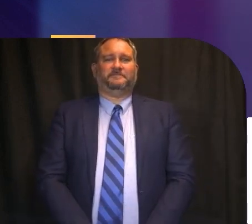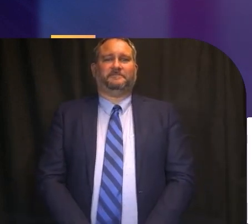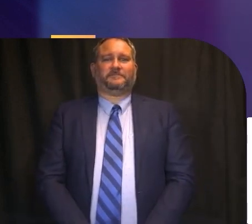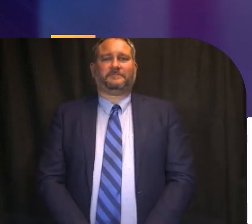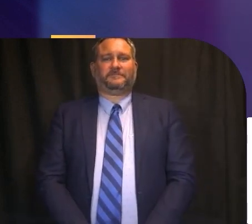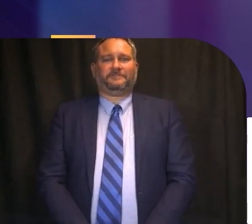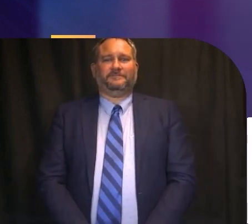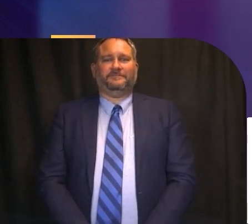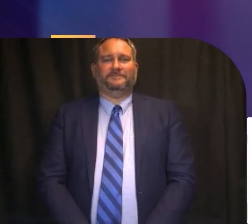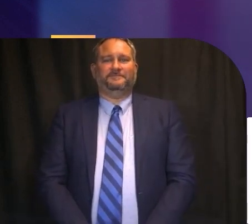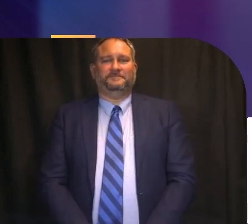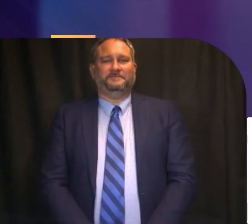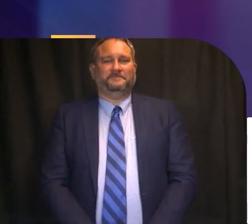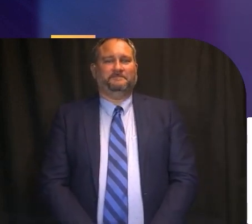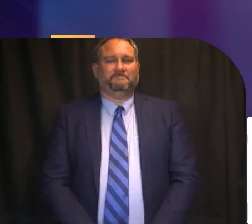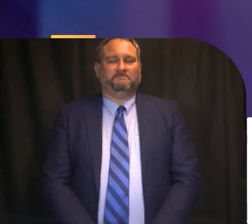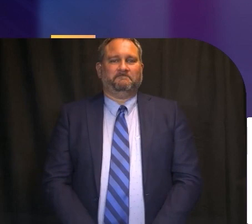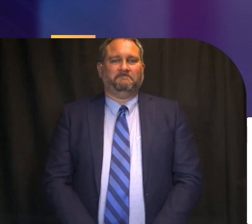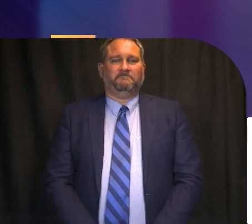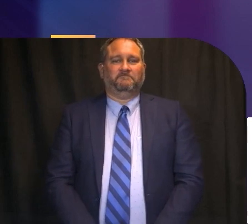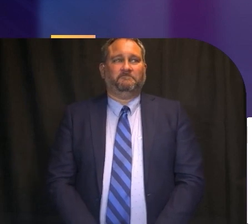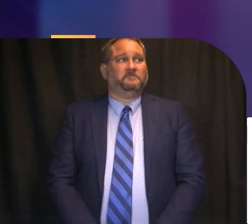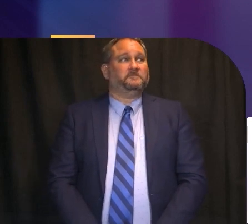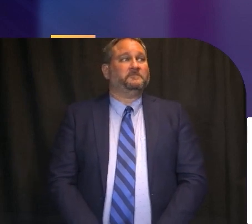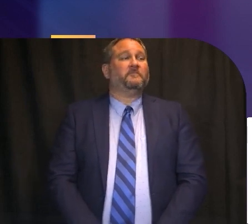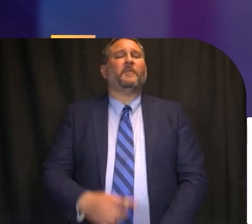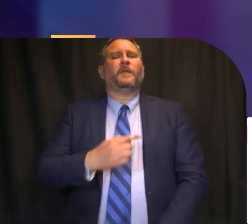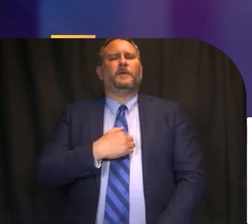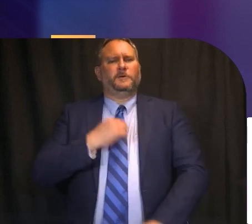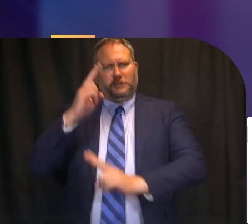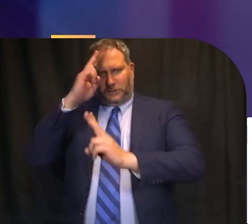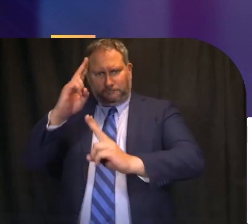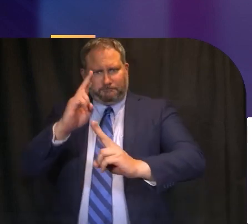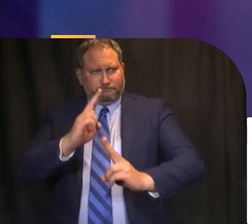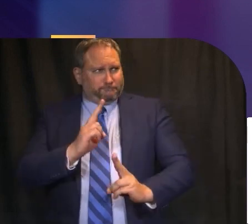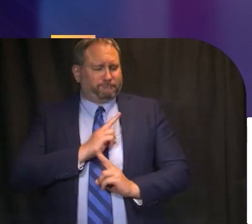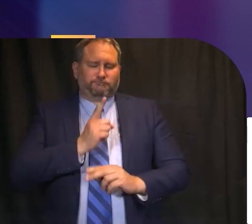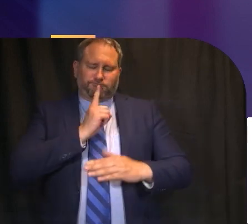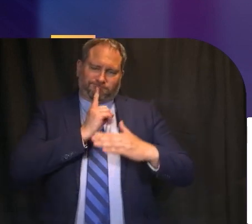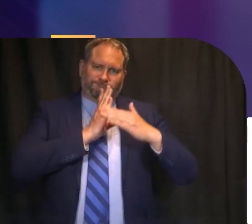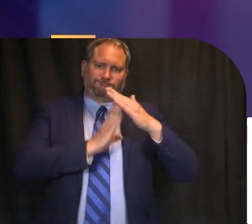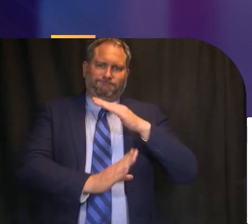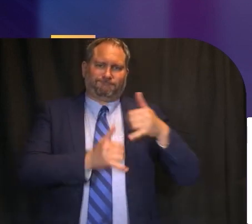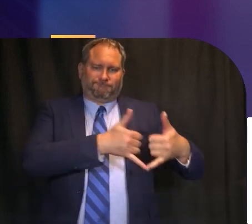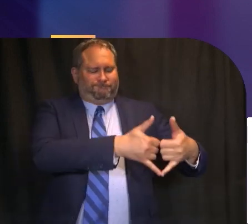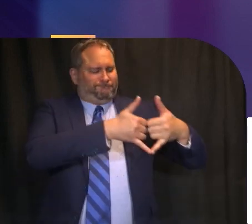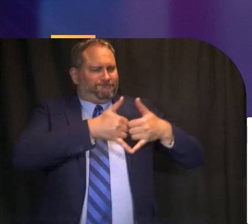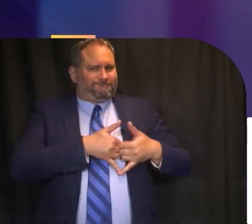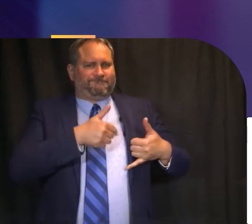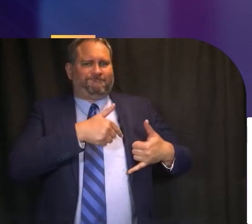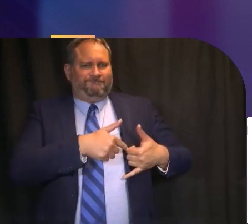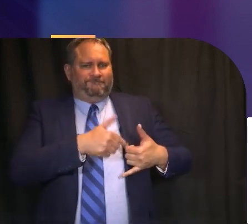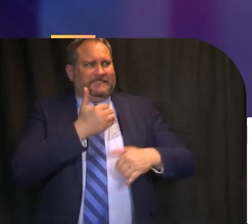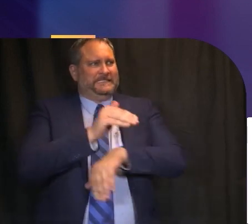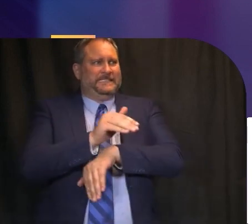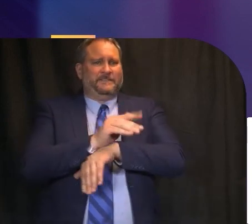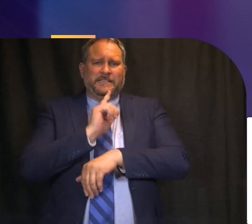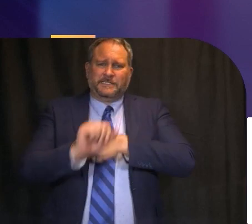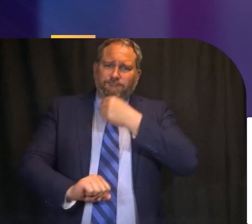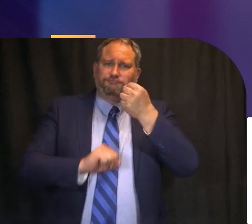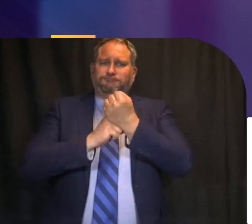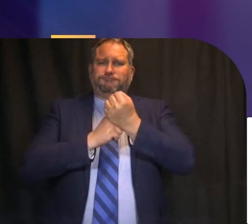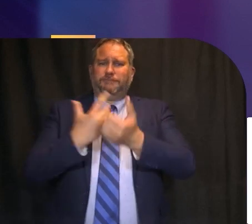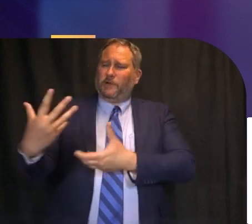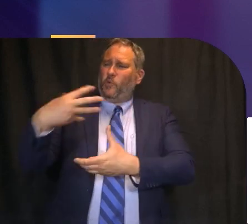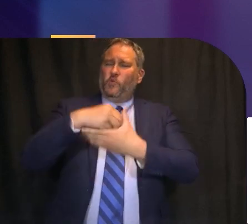I'm honored and humbled to join everyone this evening. Supporting an inclusive workforce is more than the right thing to do. It makes Highmark Health a stronger